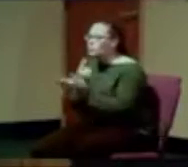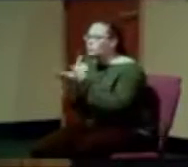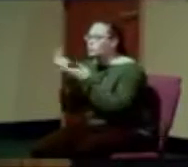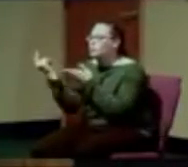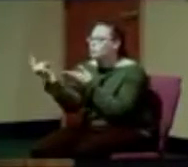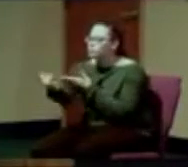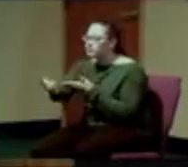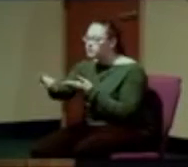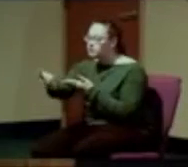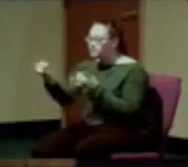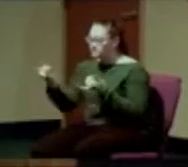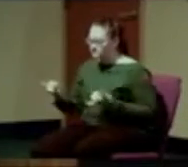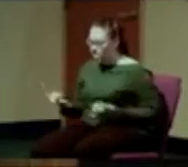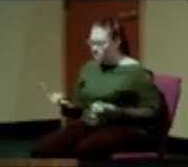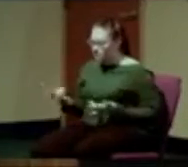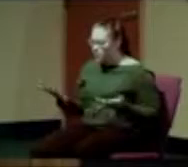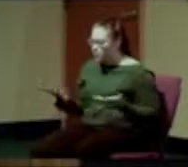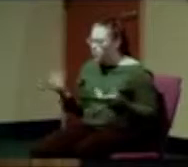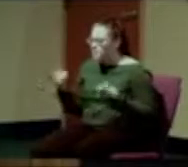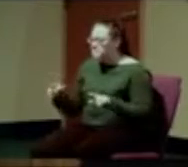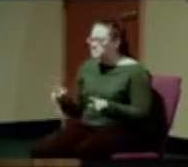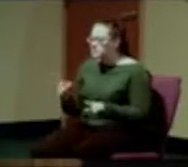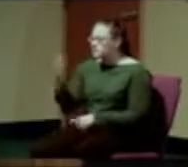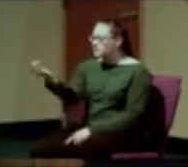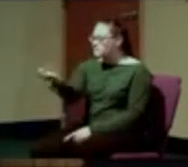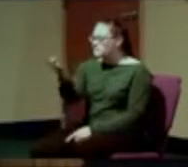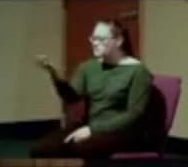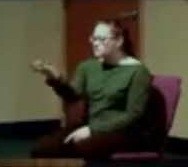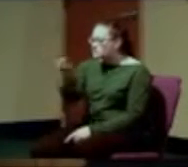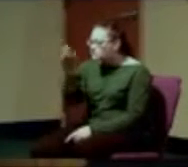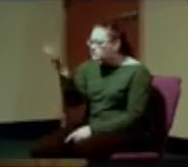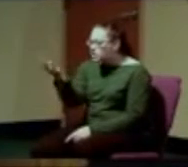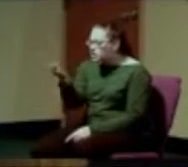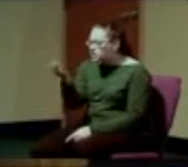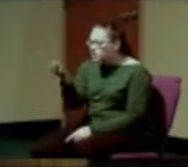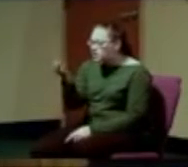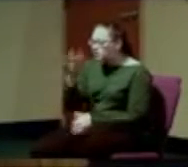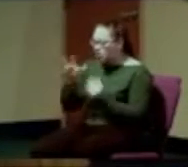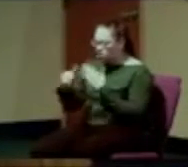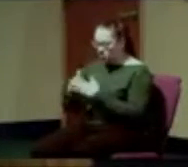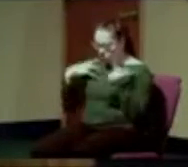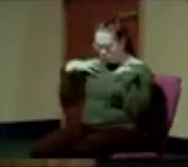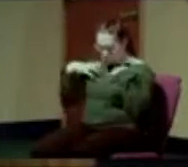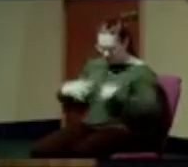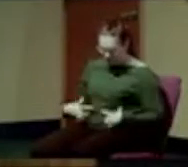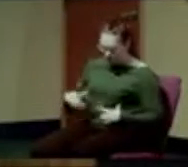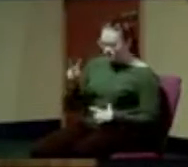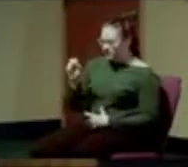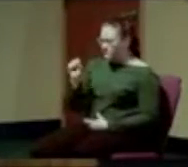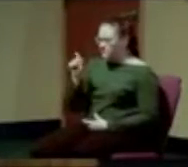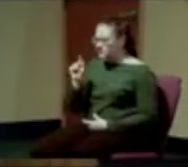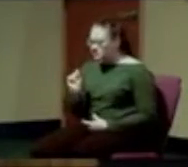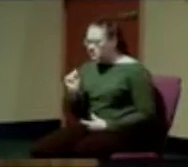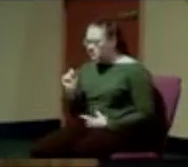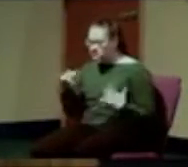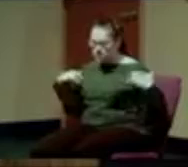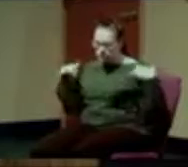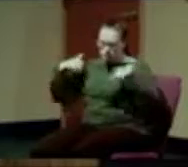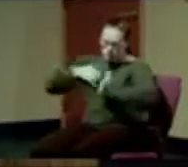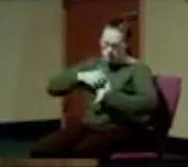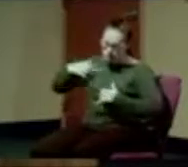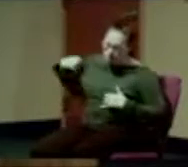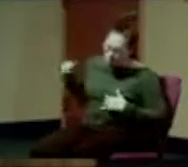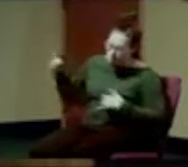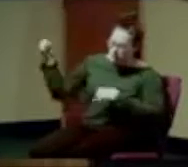the Holy Week? What happens on Friday is that all the vests, all the coats, all the sin vest, all the shame